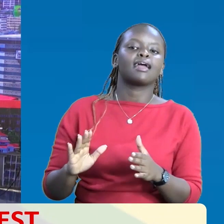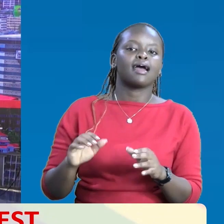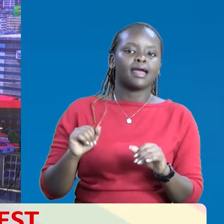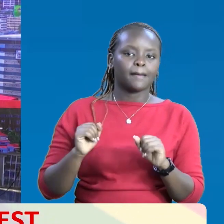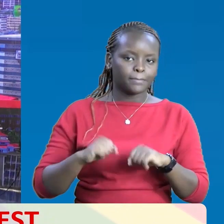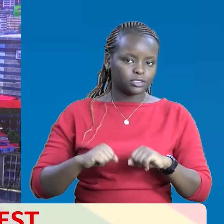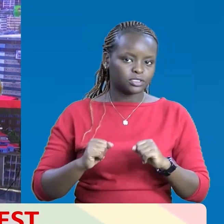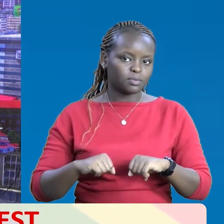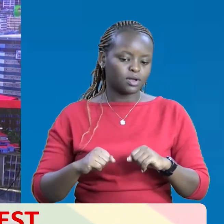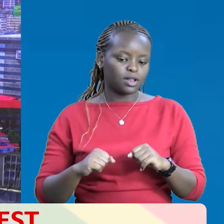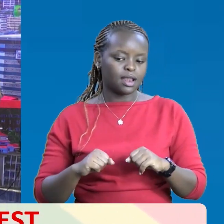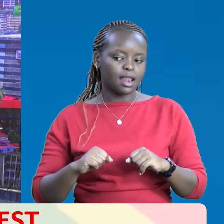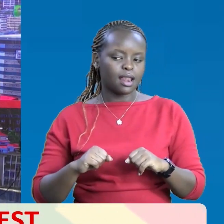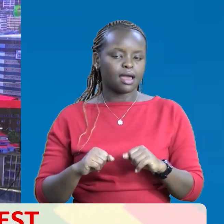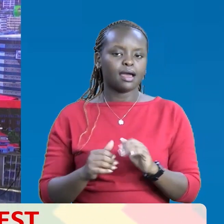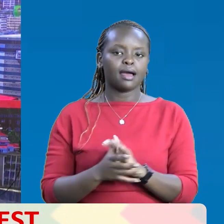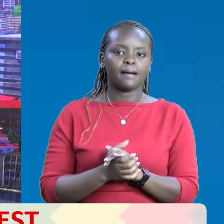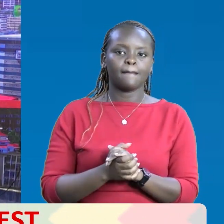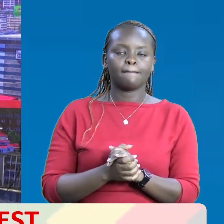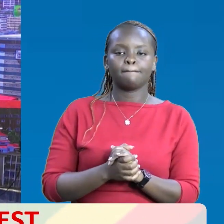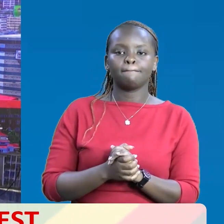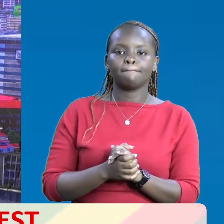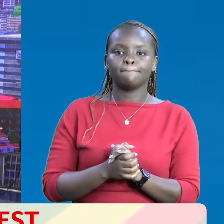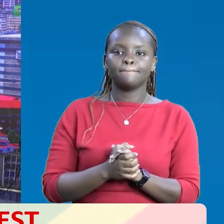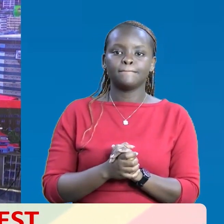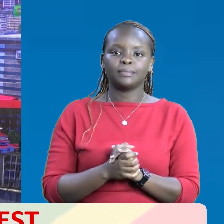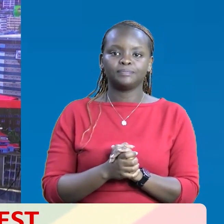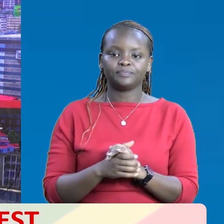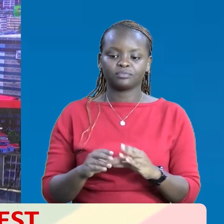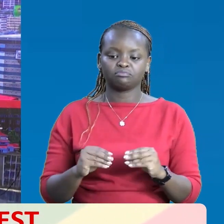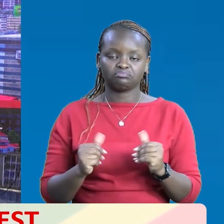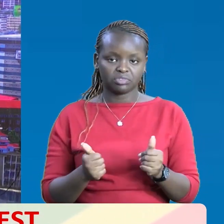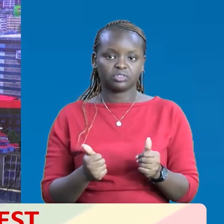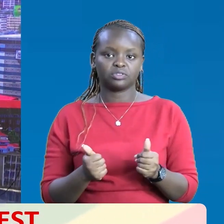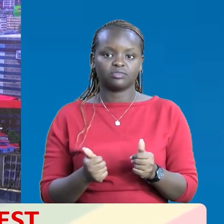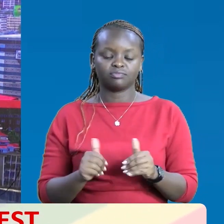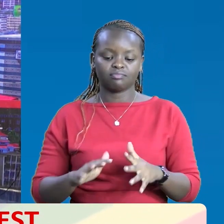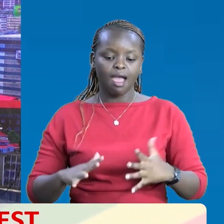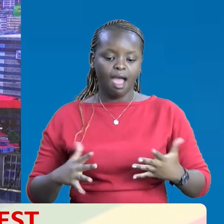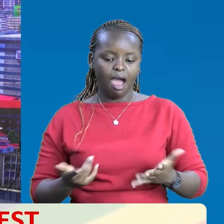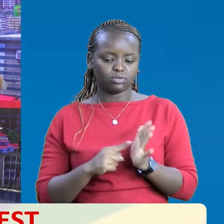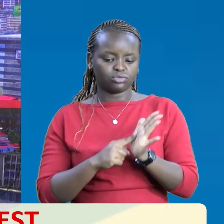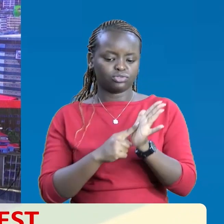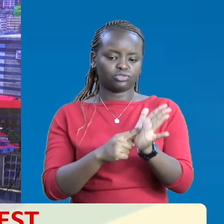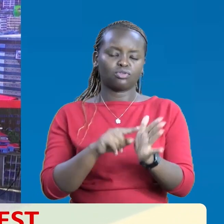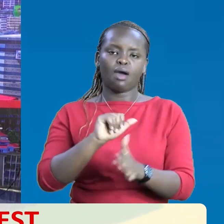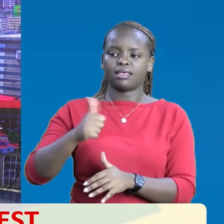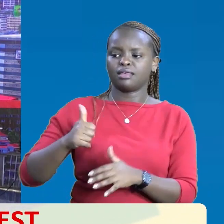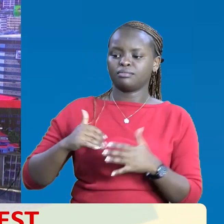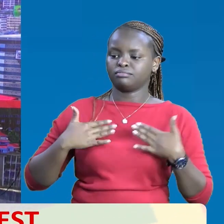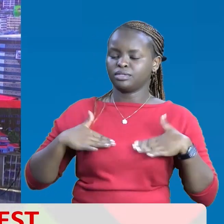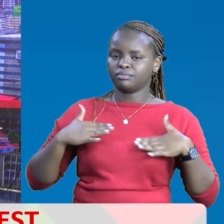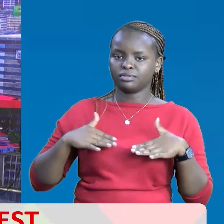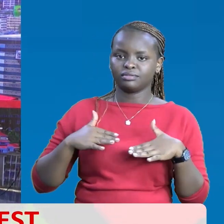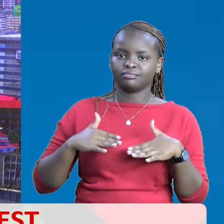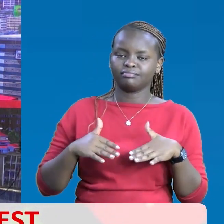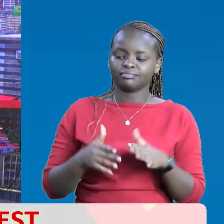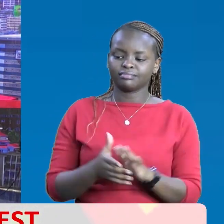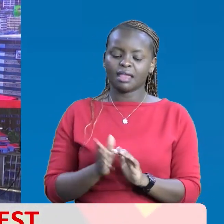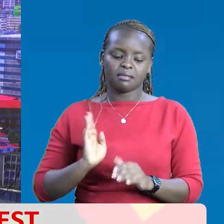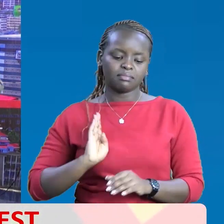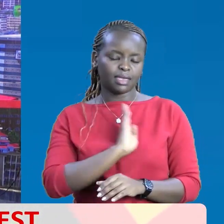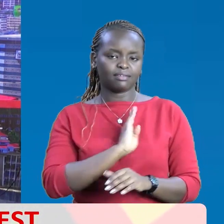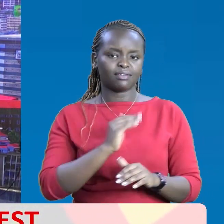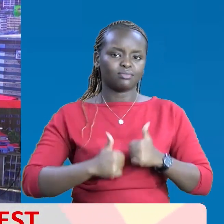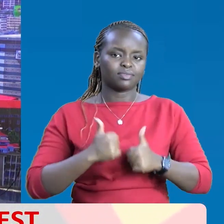comes that's emotionally I know how to deal with it, and also outside in terms of how are you projecting it to other people, how are you carrying yourself, vitu kama hizo, that's